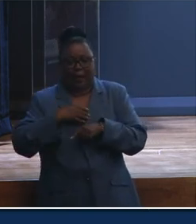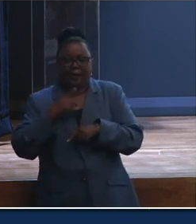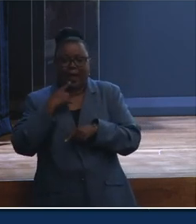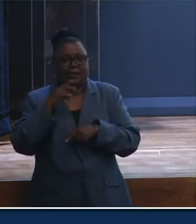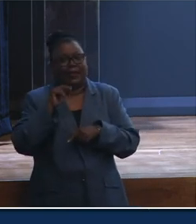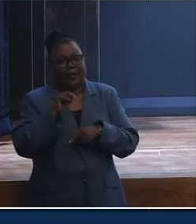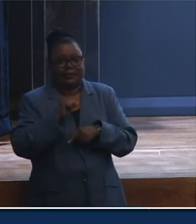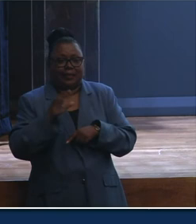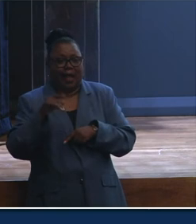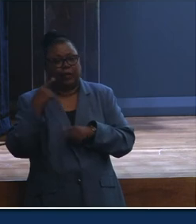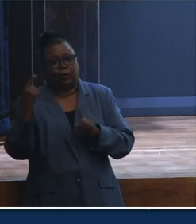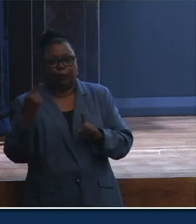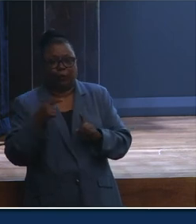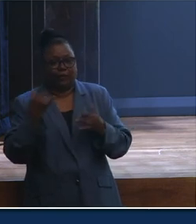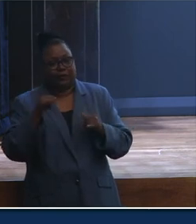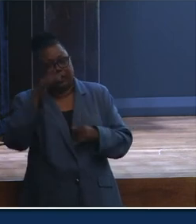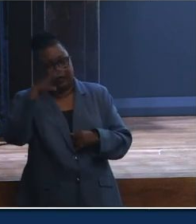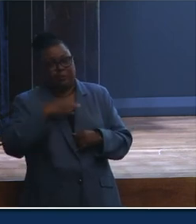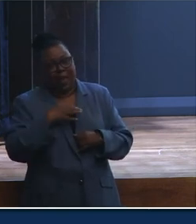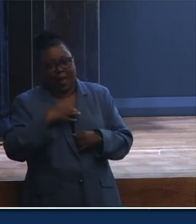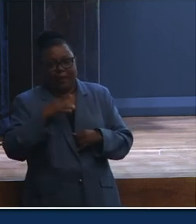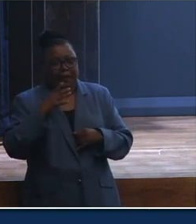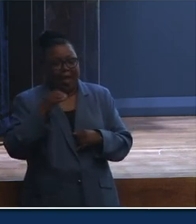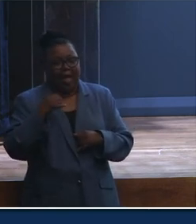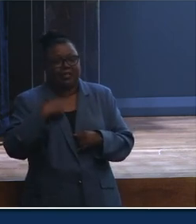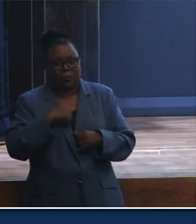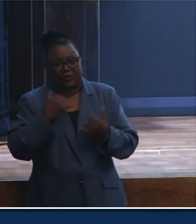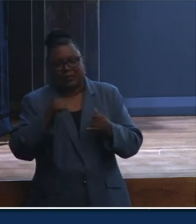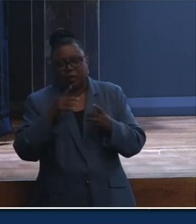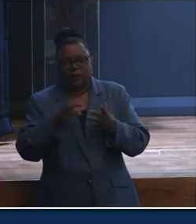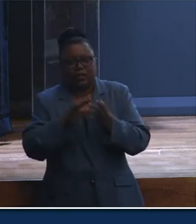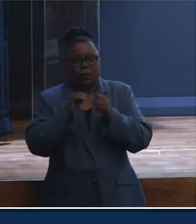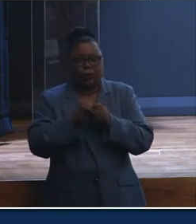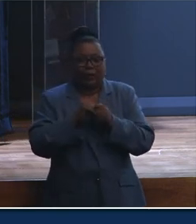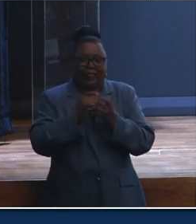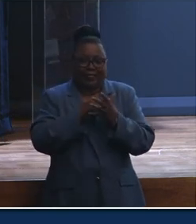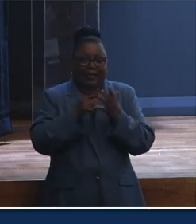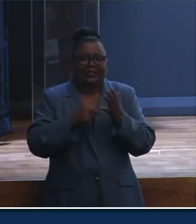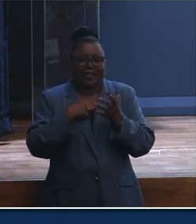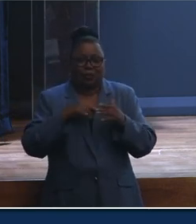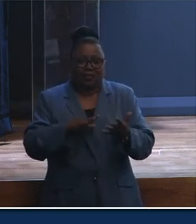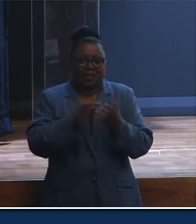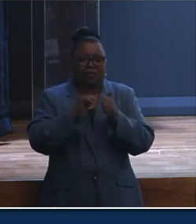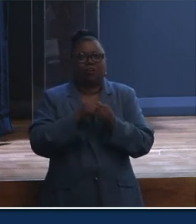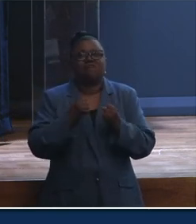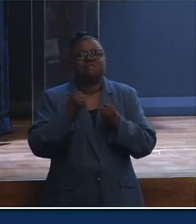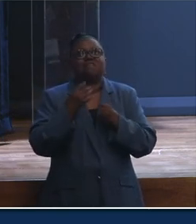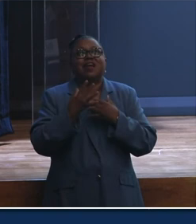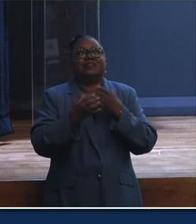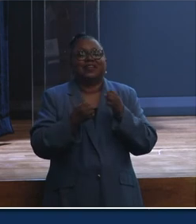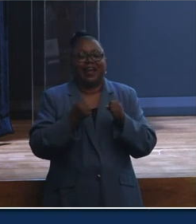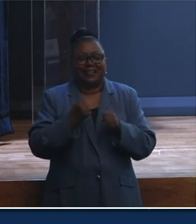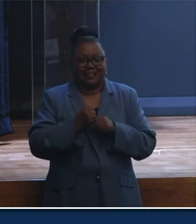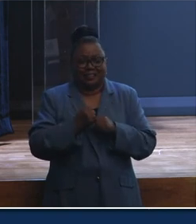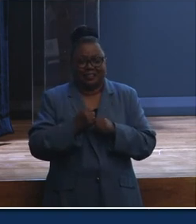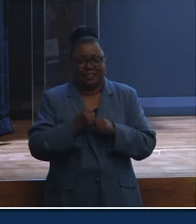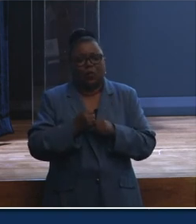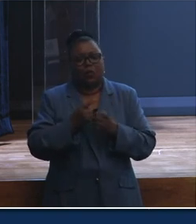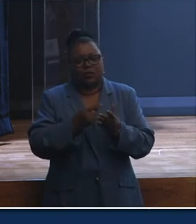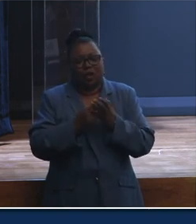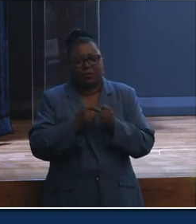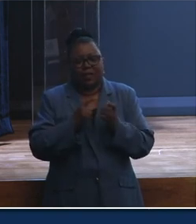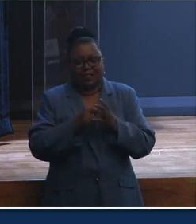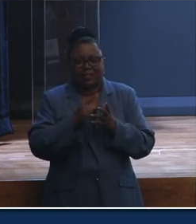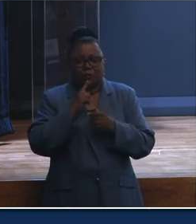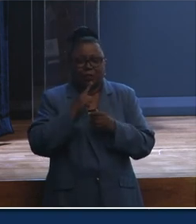the NCAA, your point, still a man, as we still deal with these things we've been dealing with for decades, we talked about